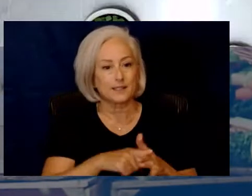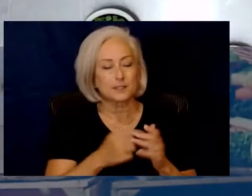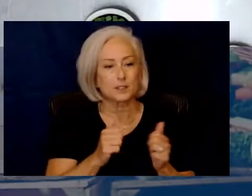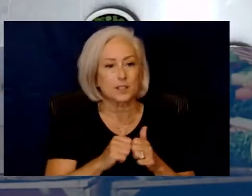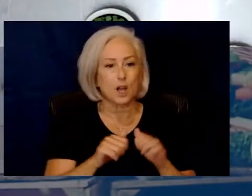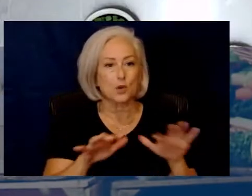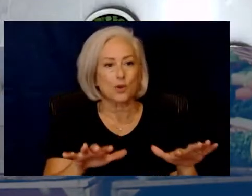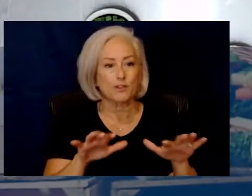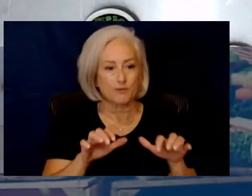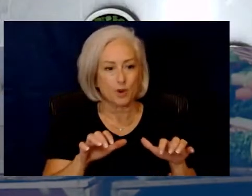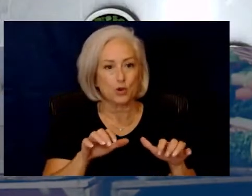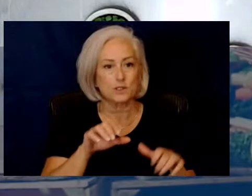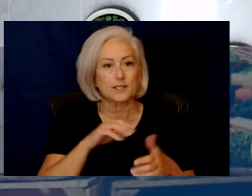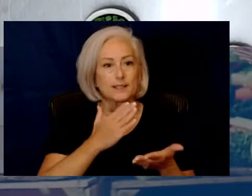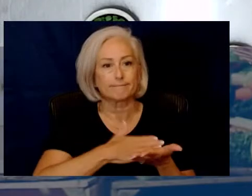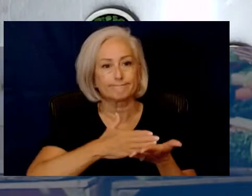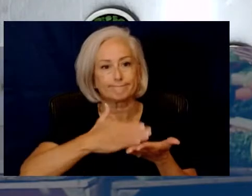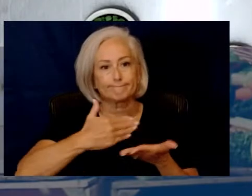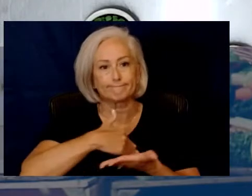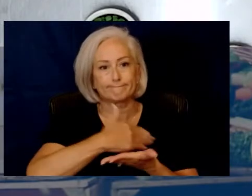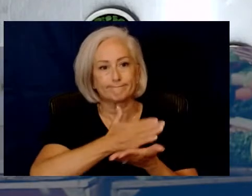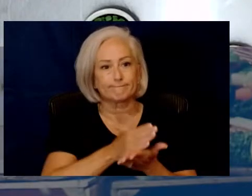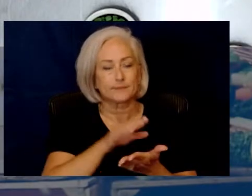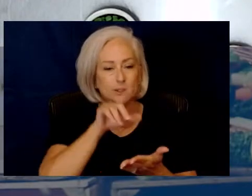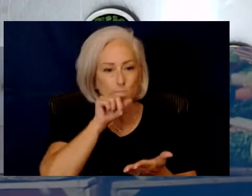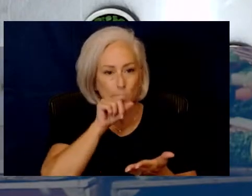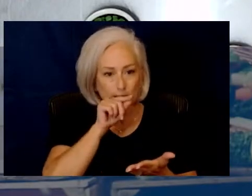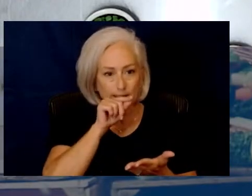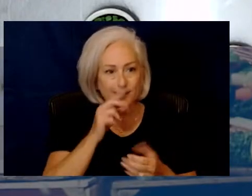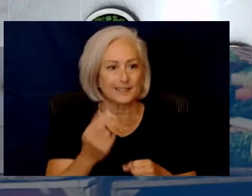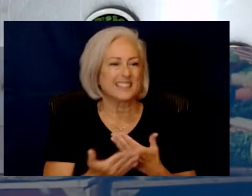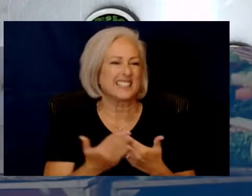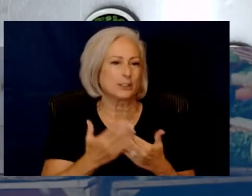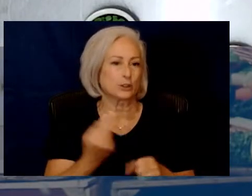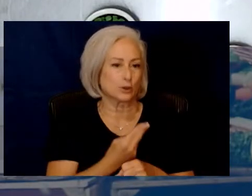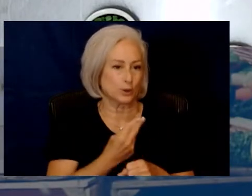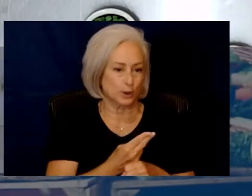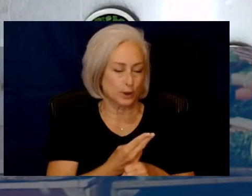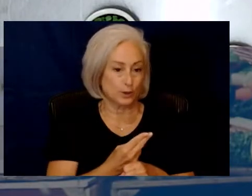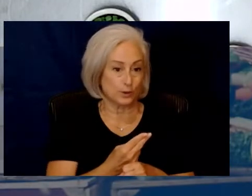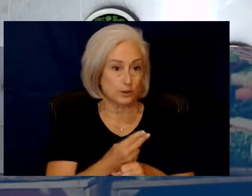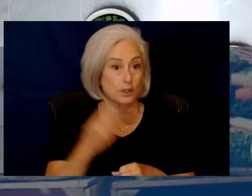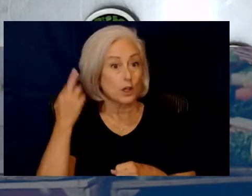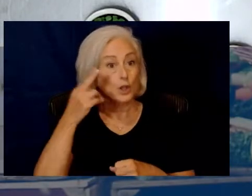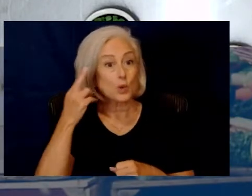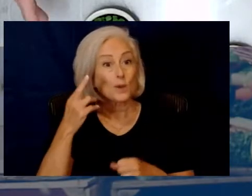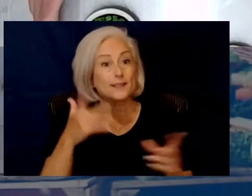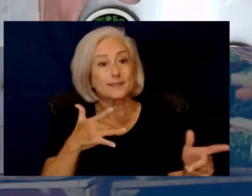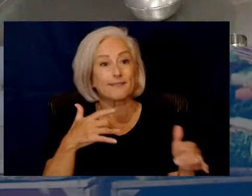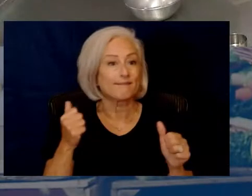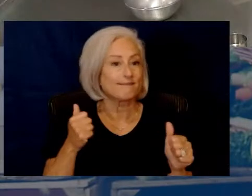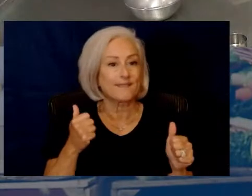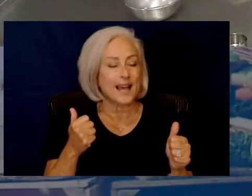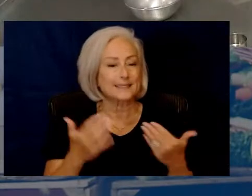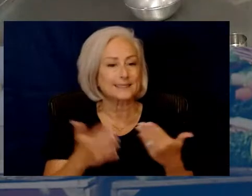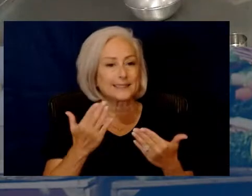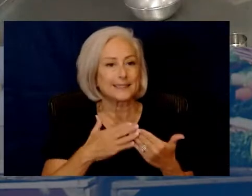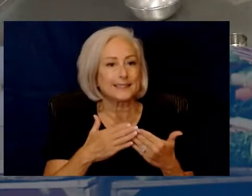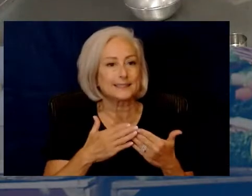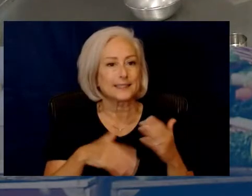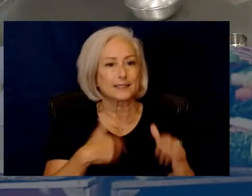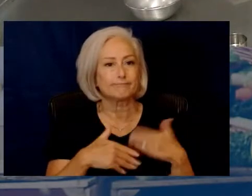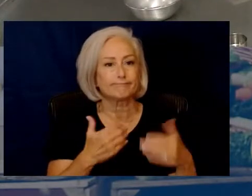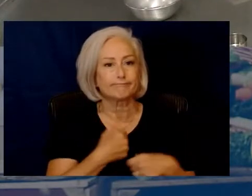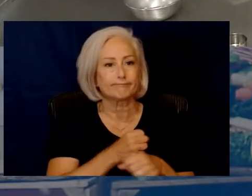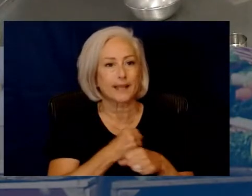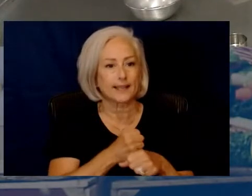diced chicken, a little bit easier to use the already frozen cooked product. The idea behind this recipe is making it fast and quick in your kitchen at home. We use a